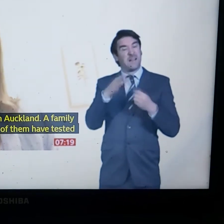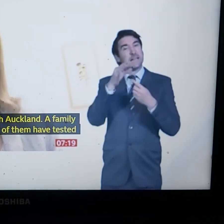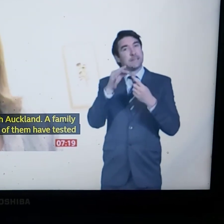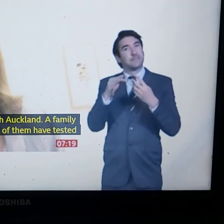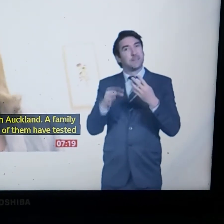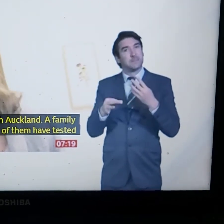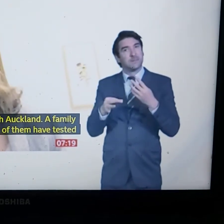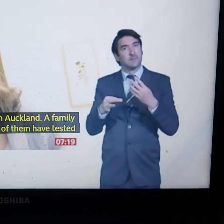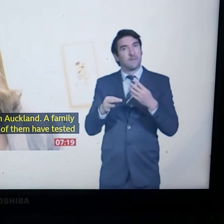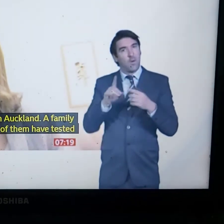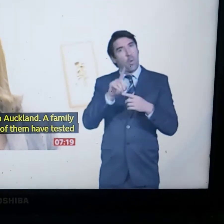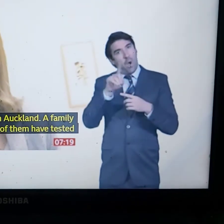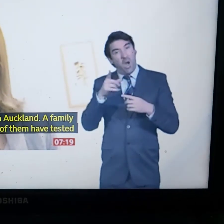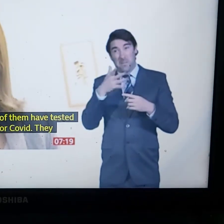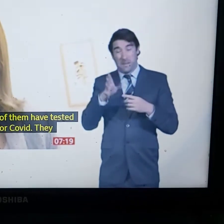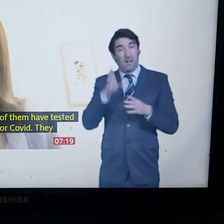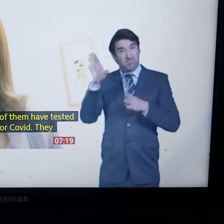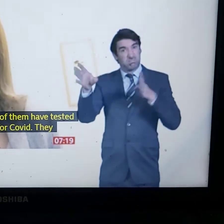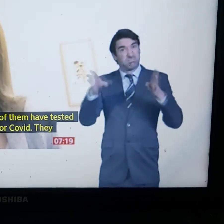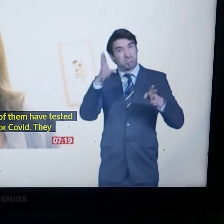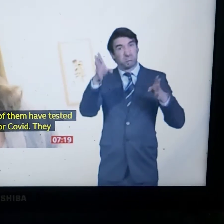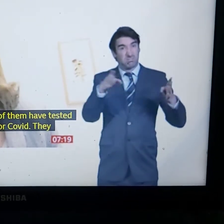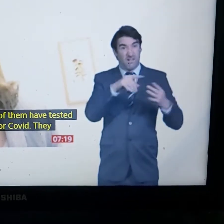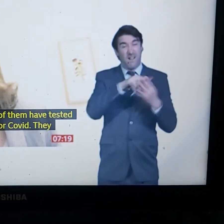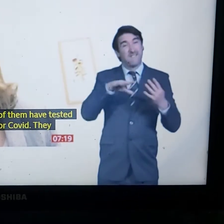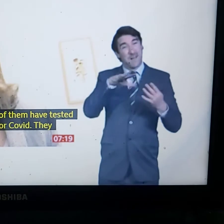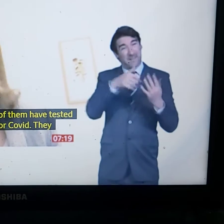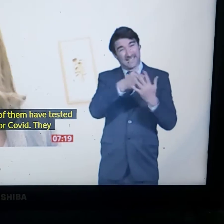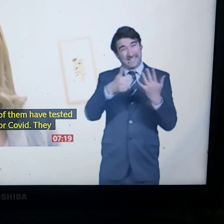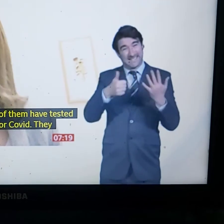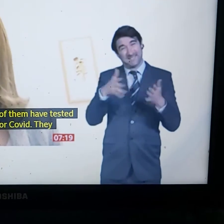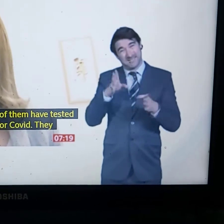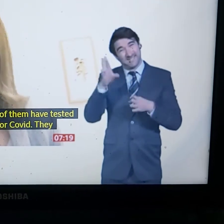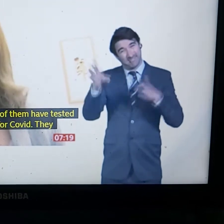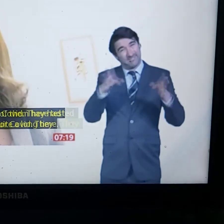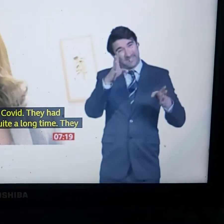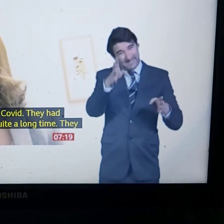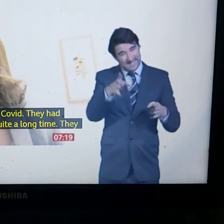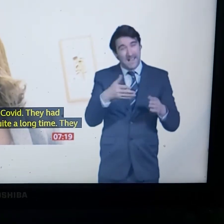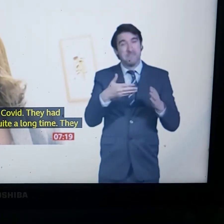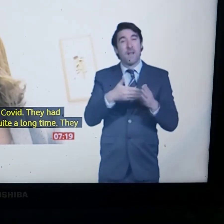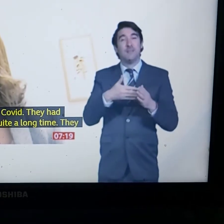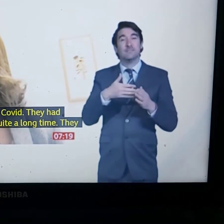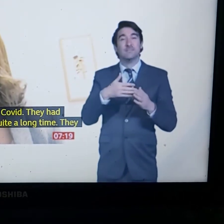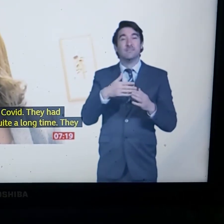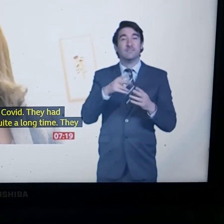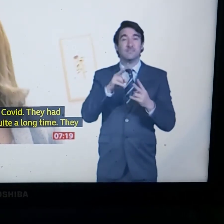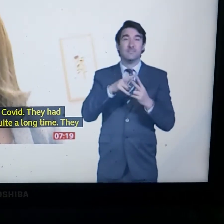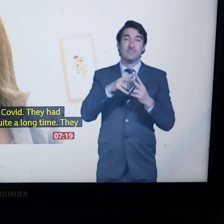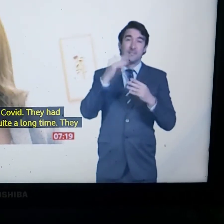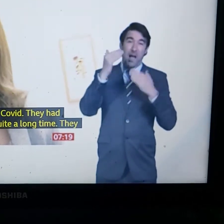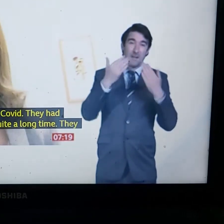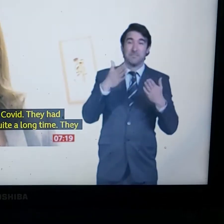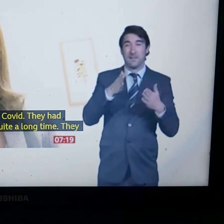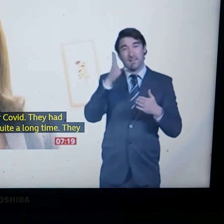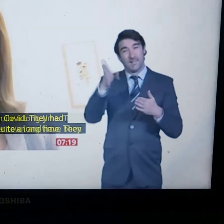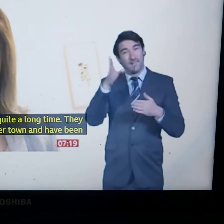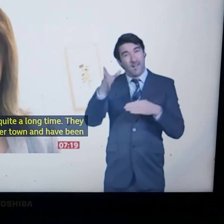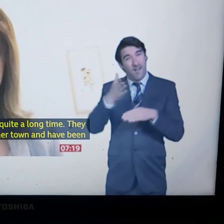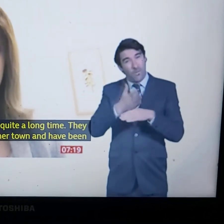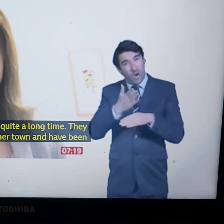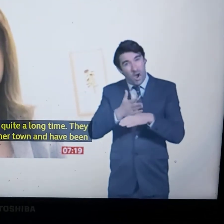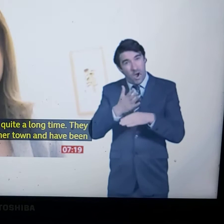another town, Rotorua. They'd been to tourist attractions there. They had both been to work. So there's one refrigeration company,